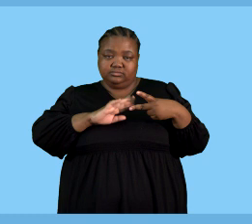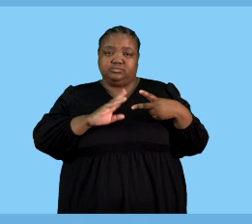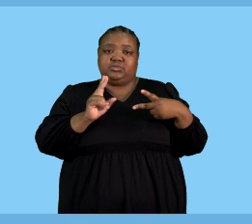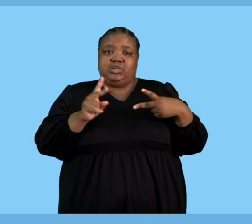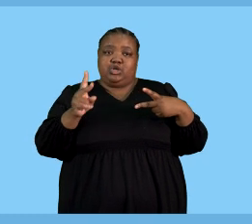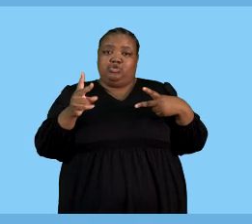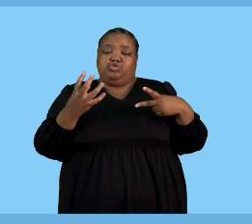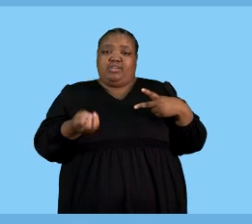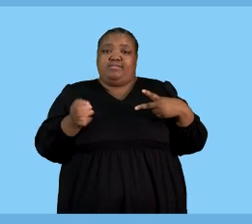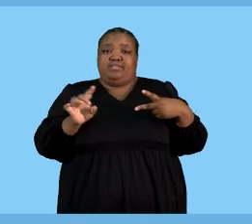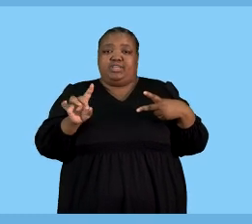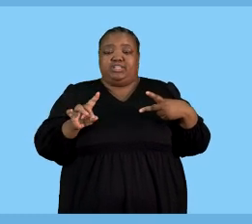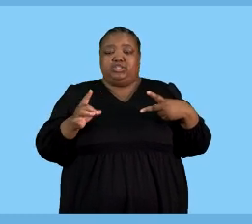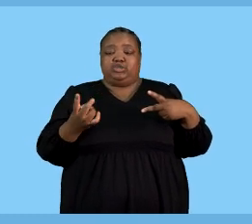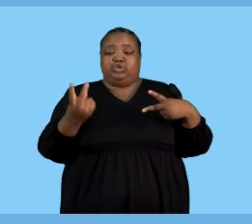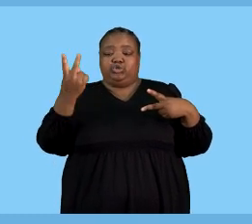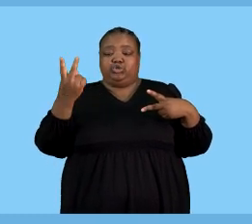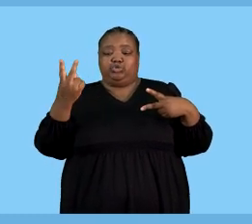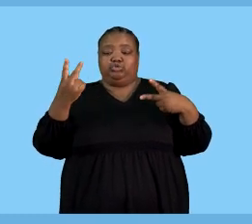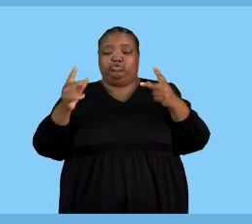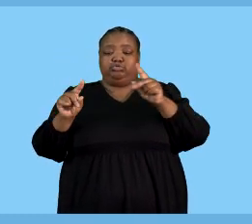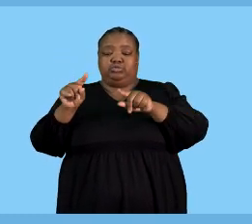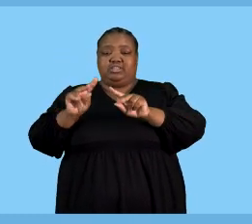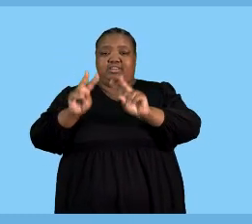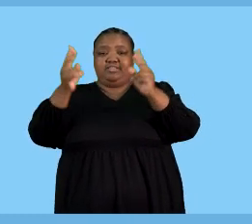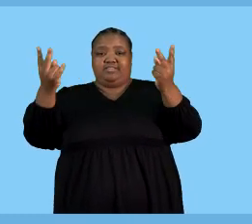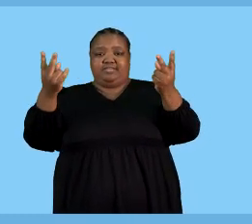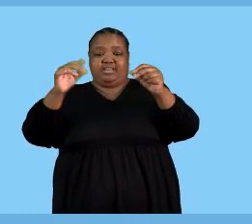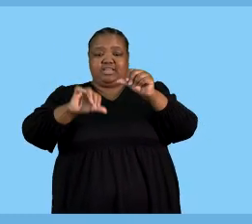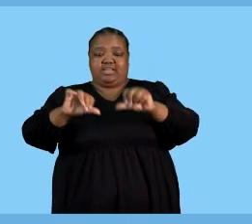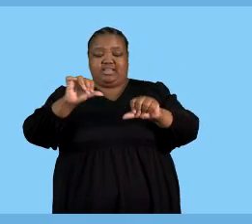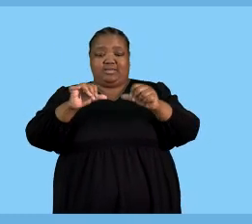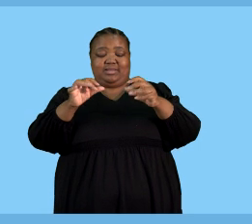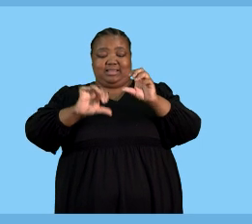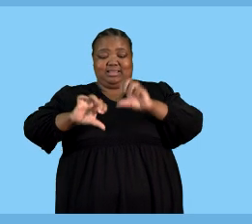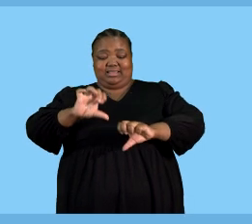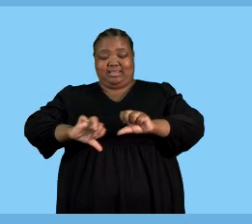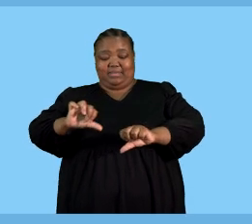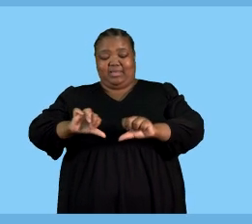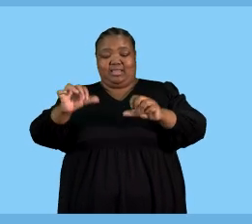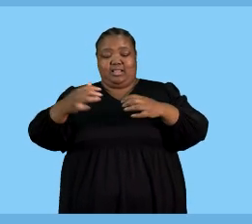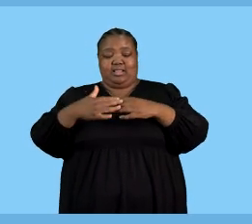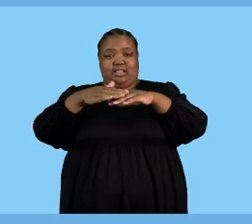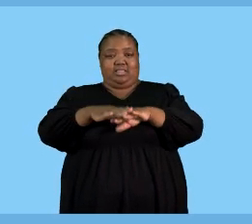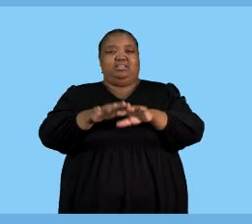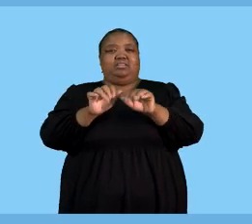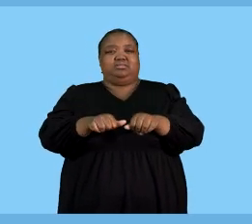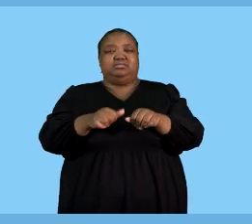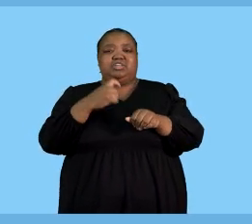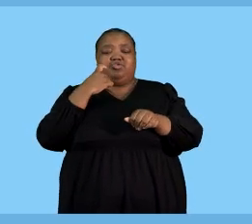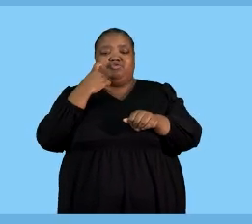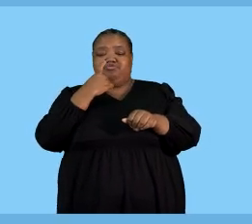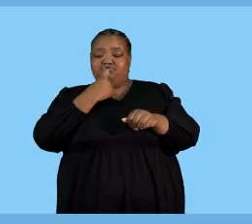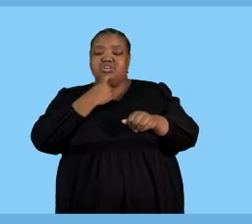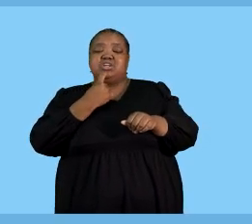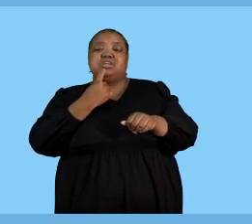And the second one, we also again they have two different substances chemically bonded together. We see that the red is